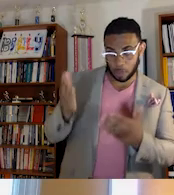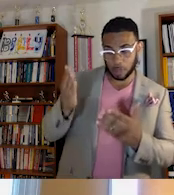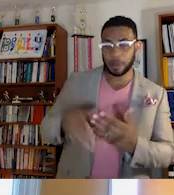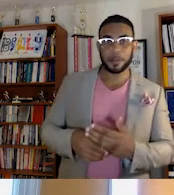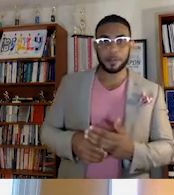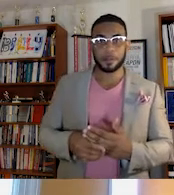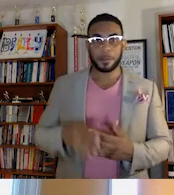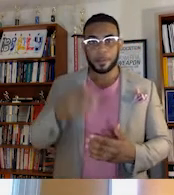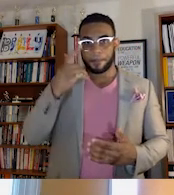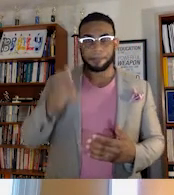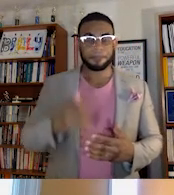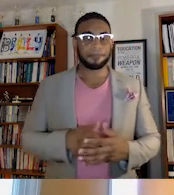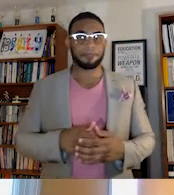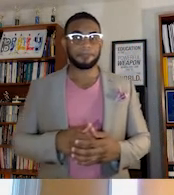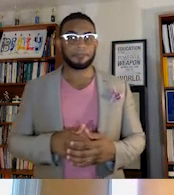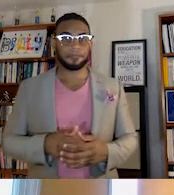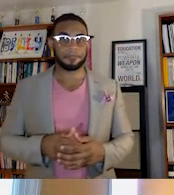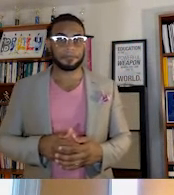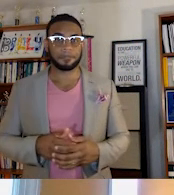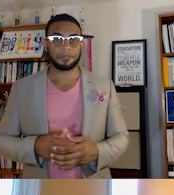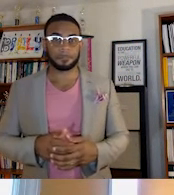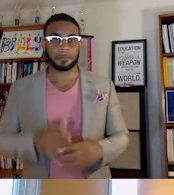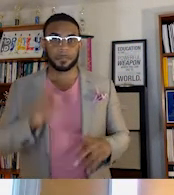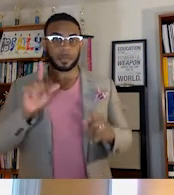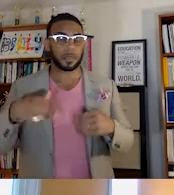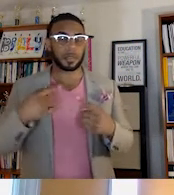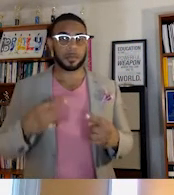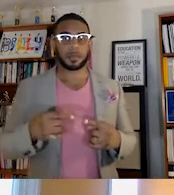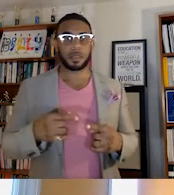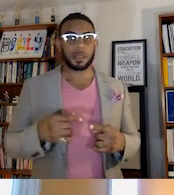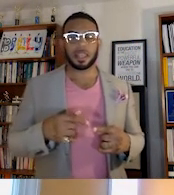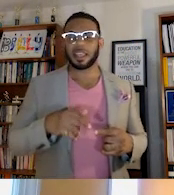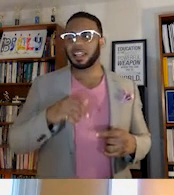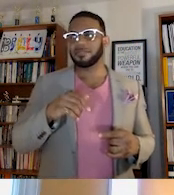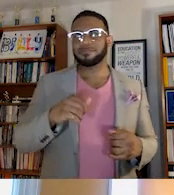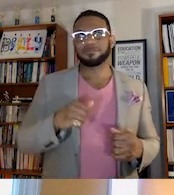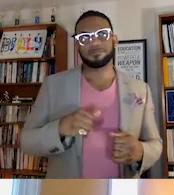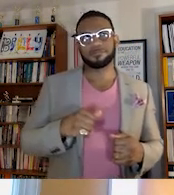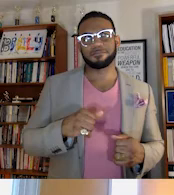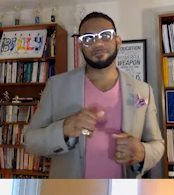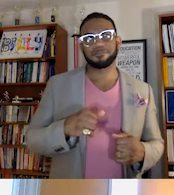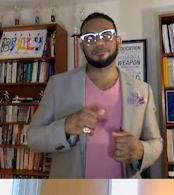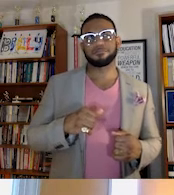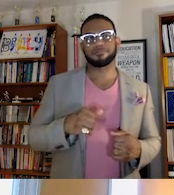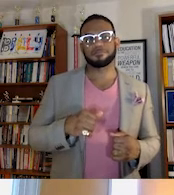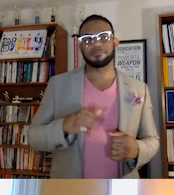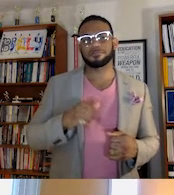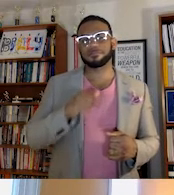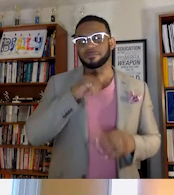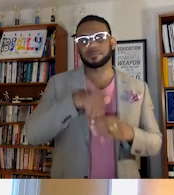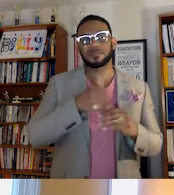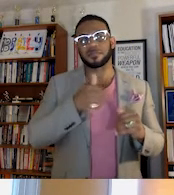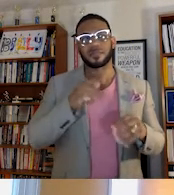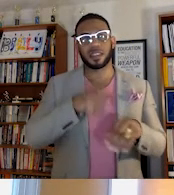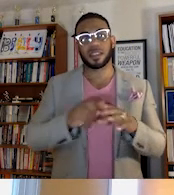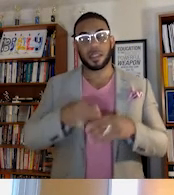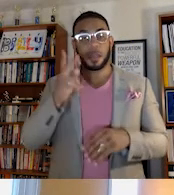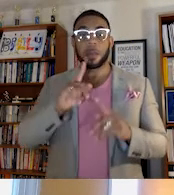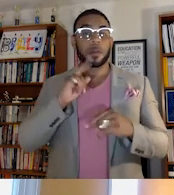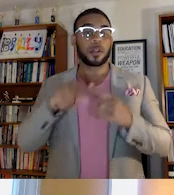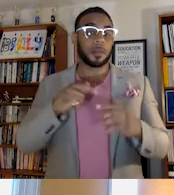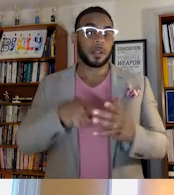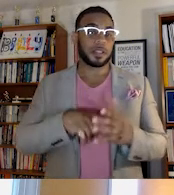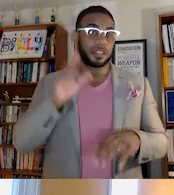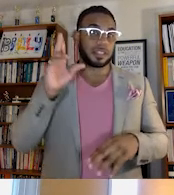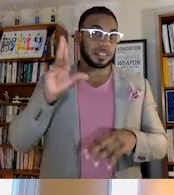up, because folks have been not in any time in history. People have been talking